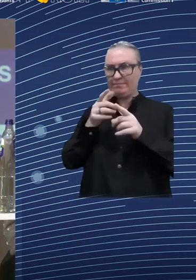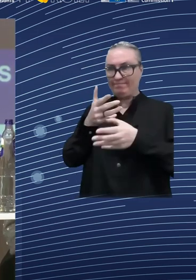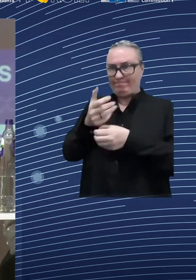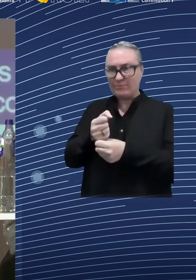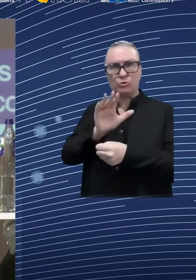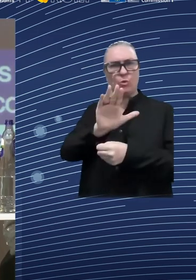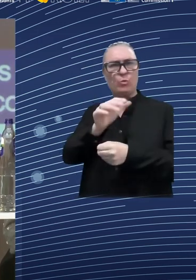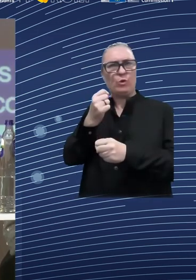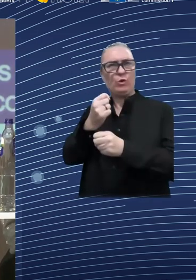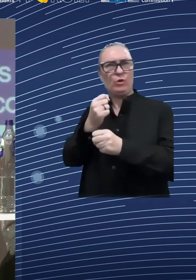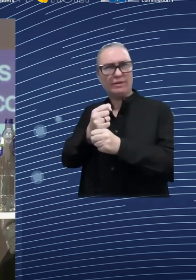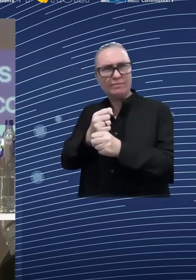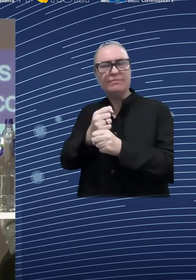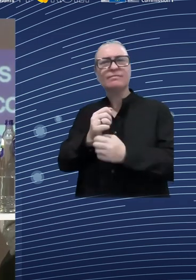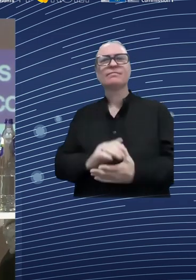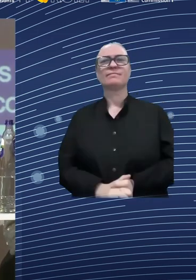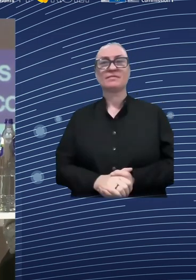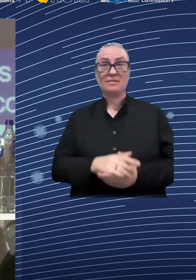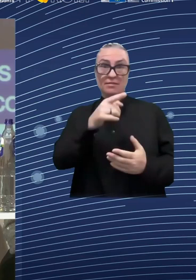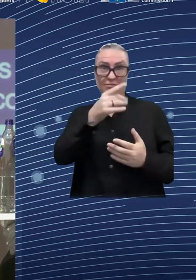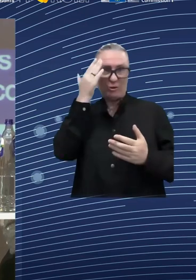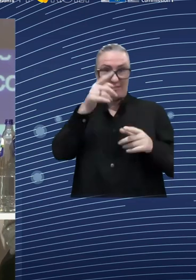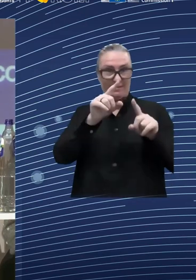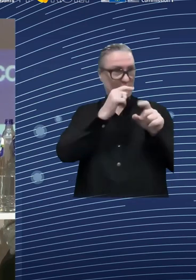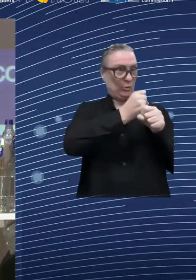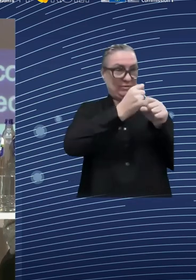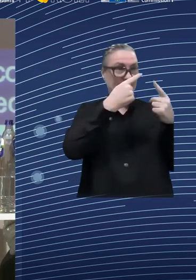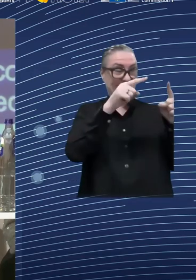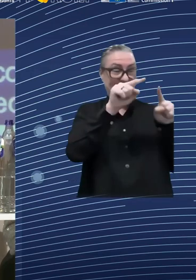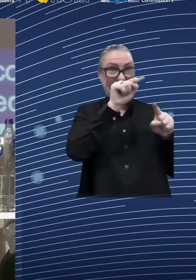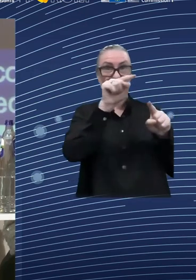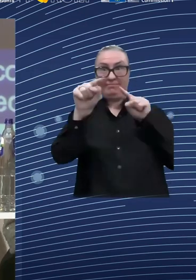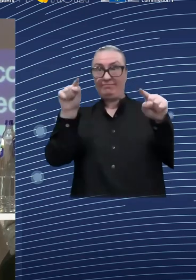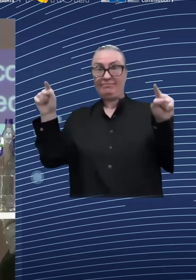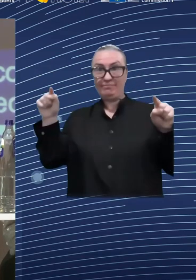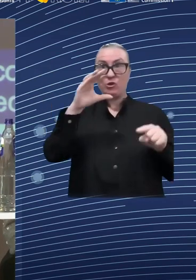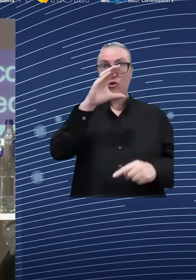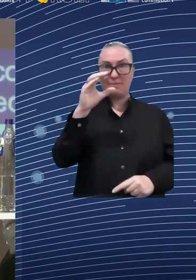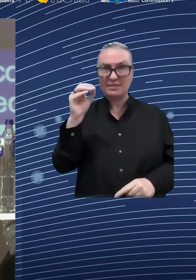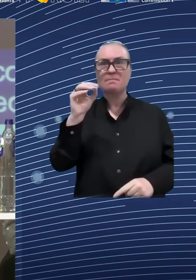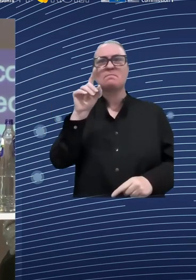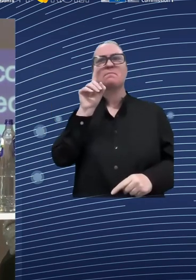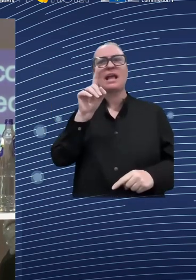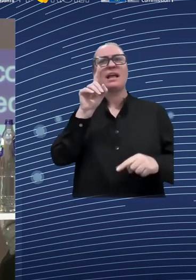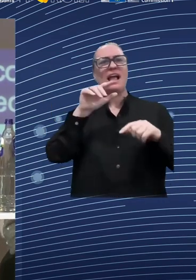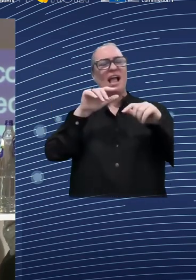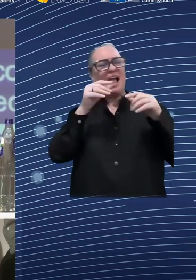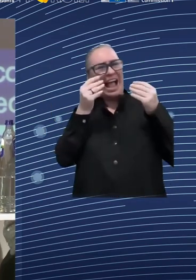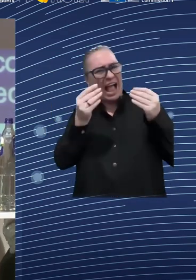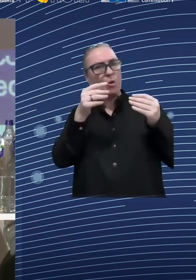several audiences, it's very difficult to do that, because we've got pupils, students, workers, pensioners, job